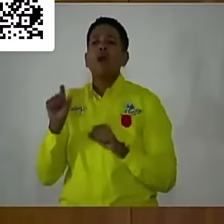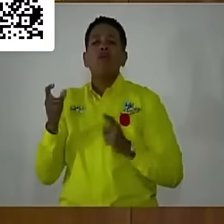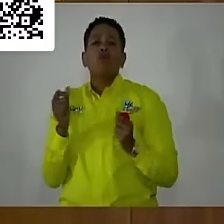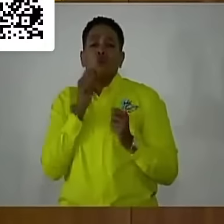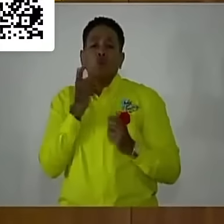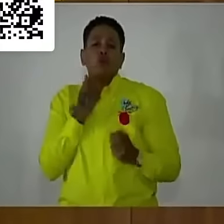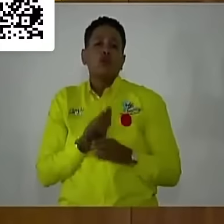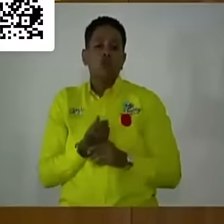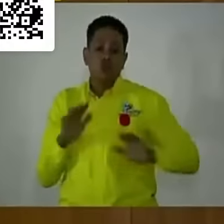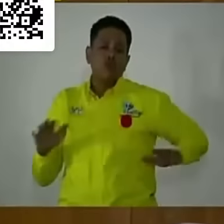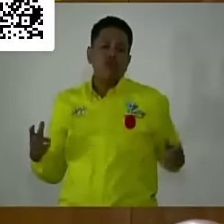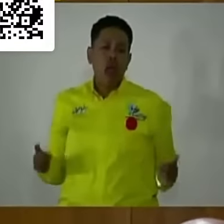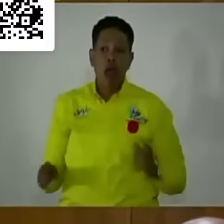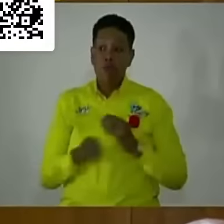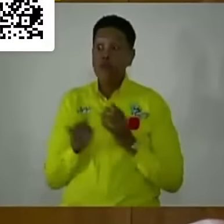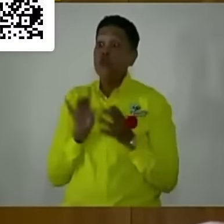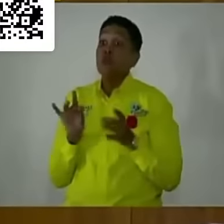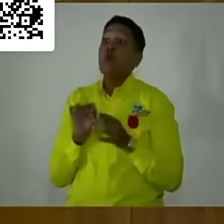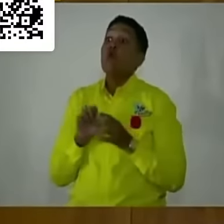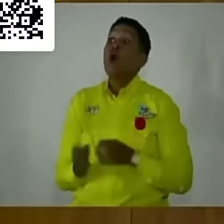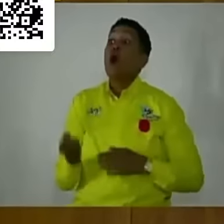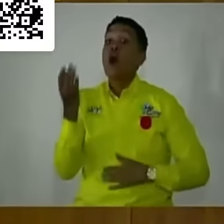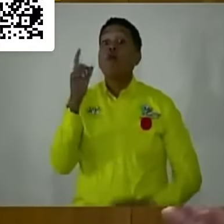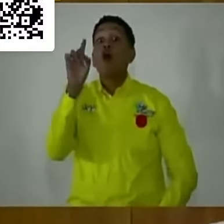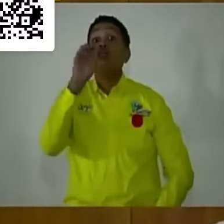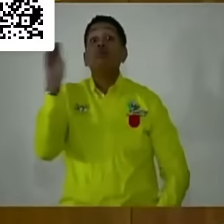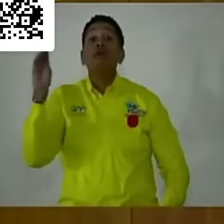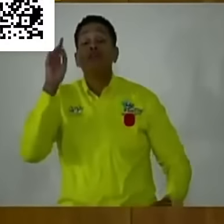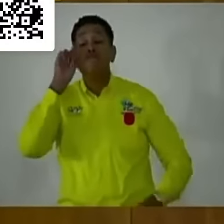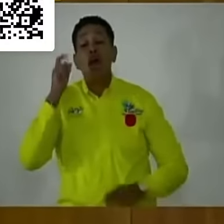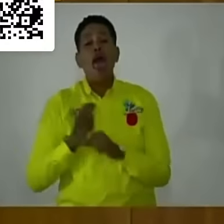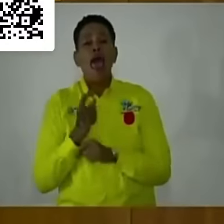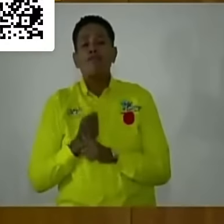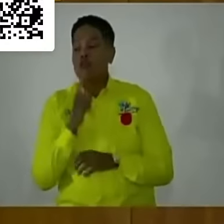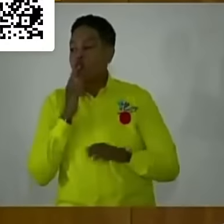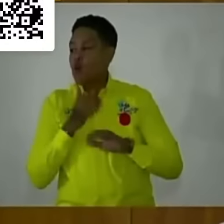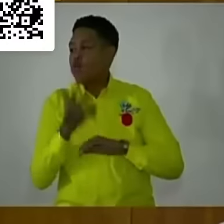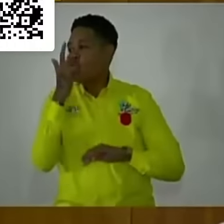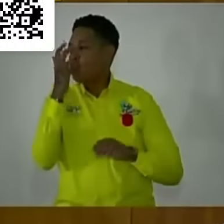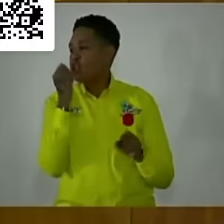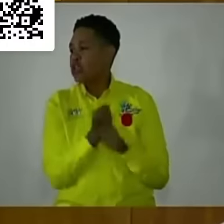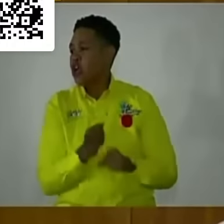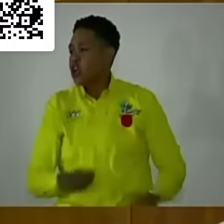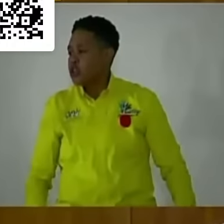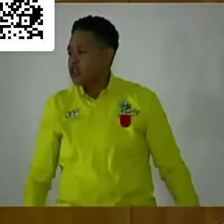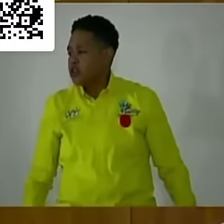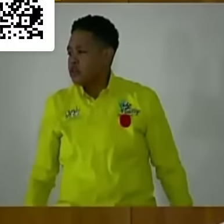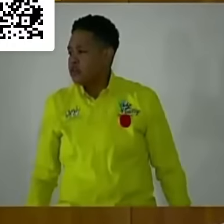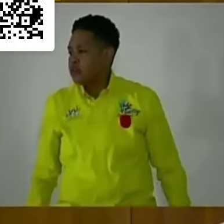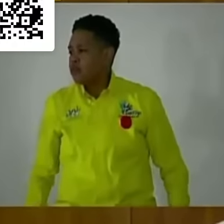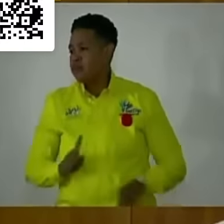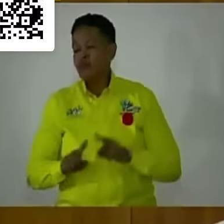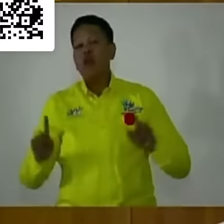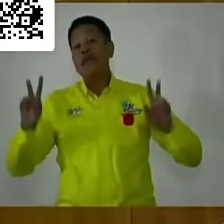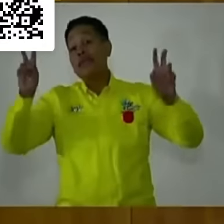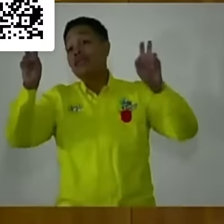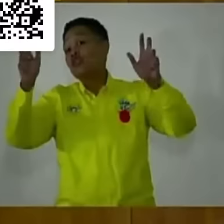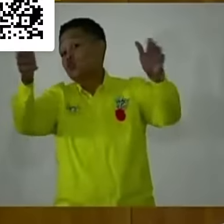bauxite. He spoke about 100 million per year over 3 years. But the issue